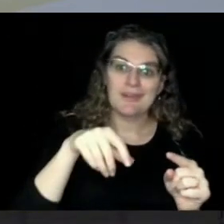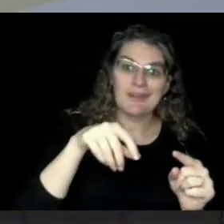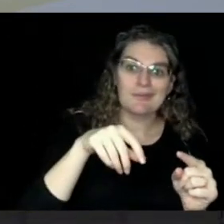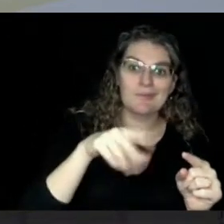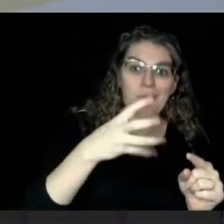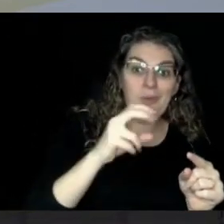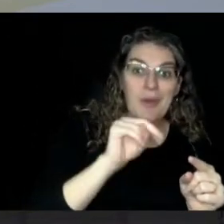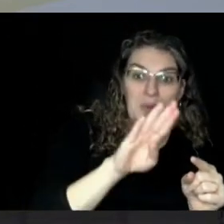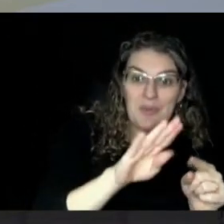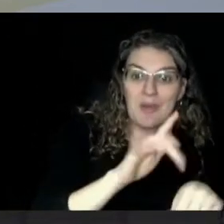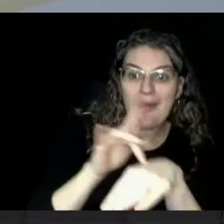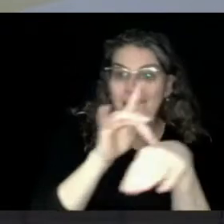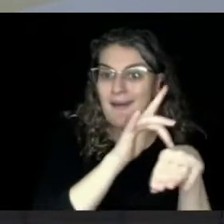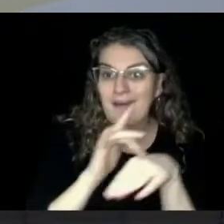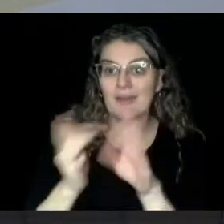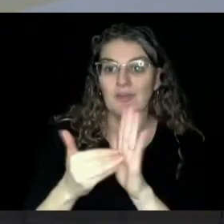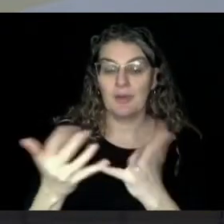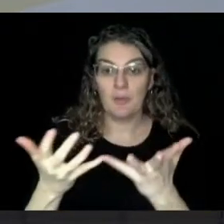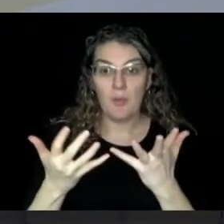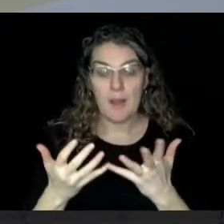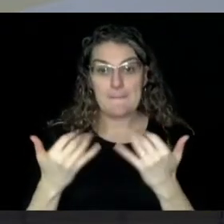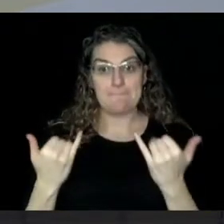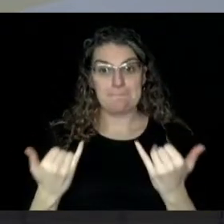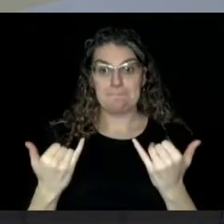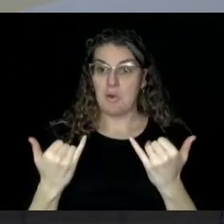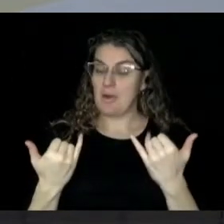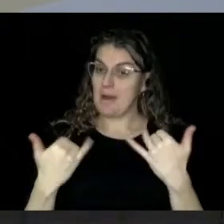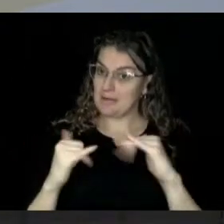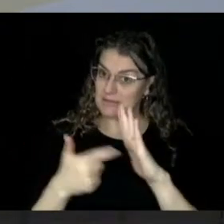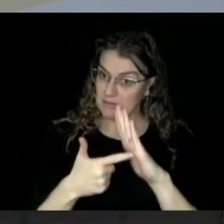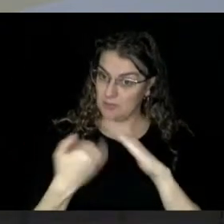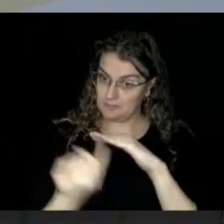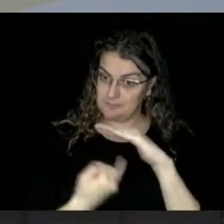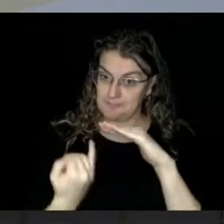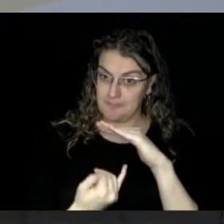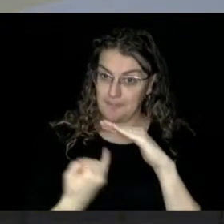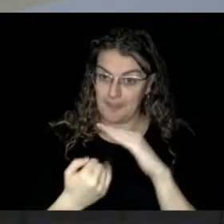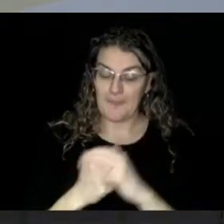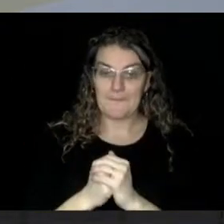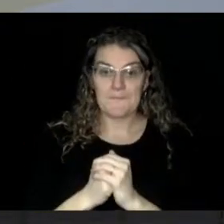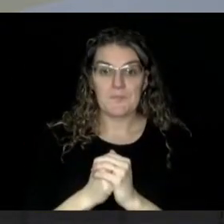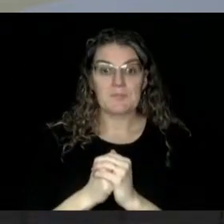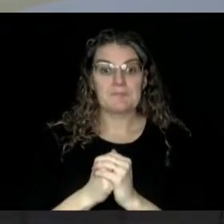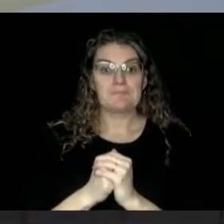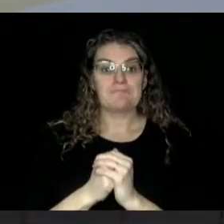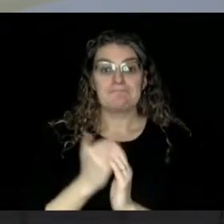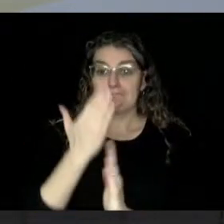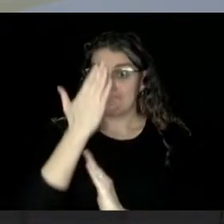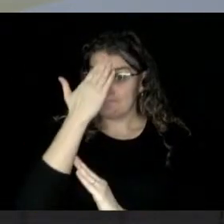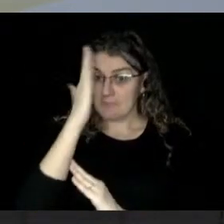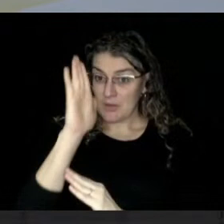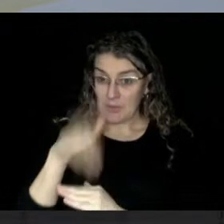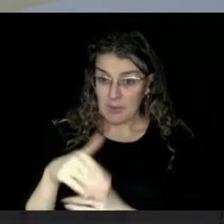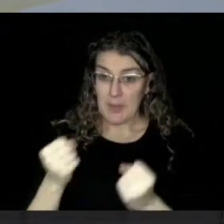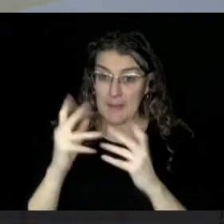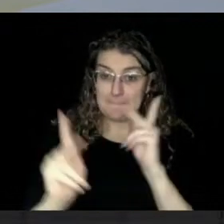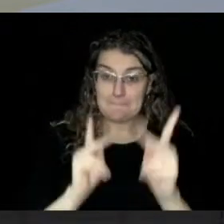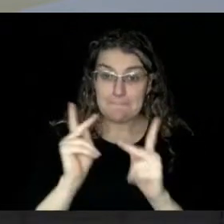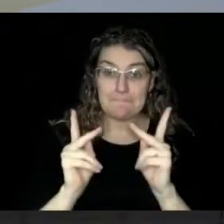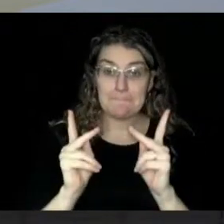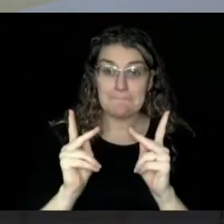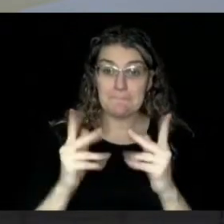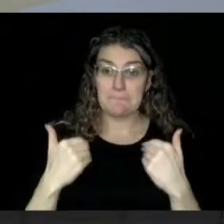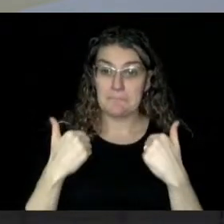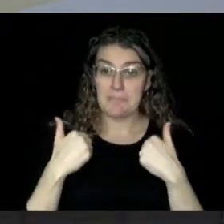see loved ones without having to self-isolate. We know individuals and families have marked many important milestones